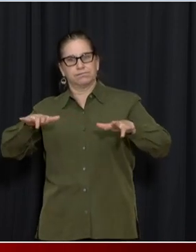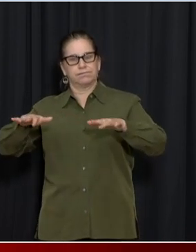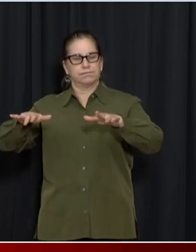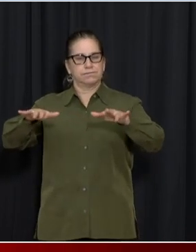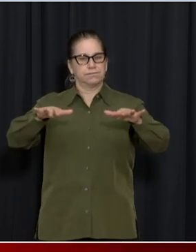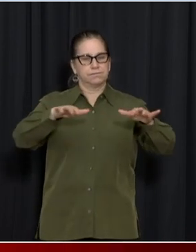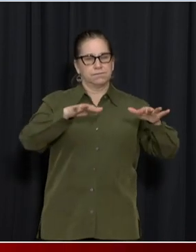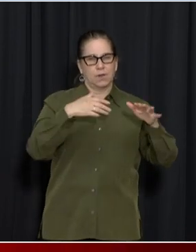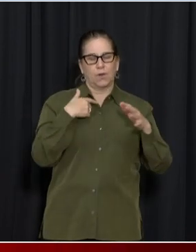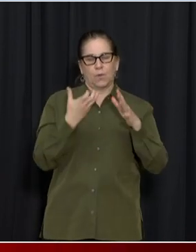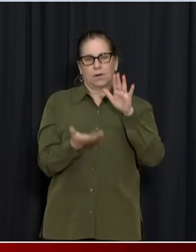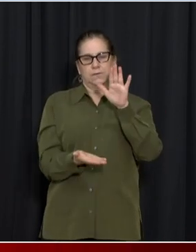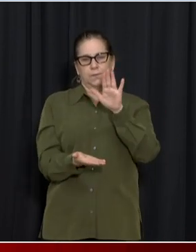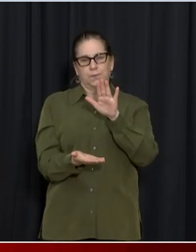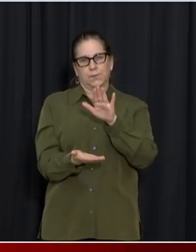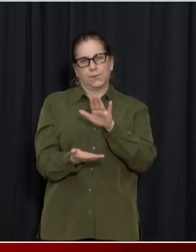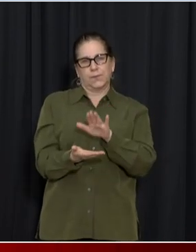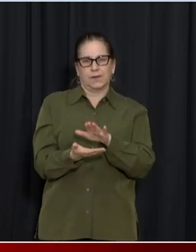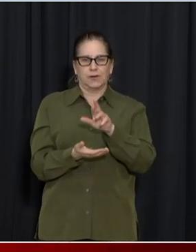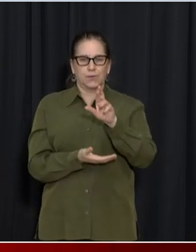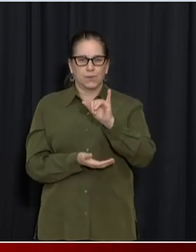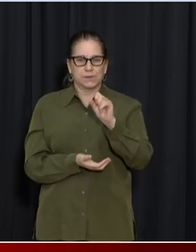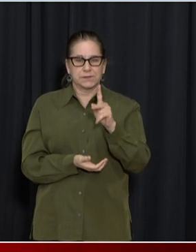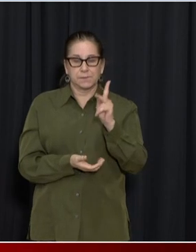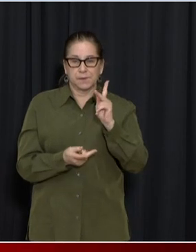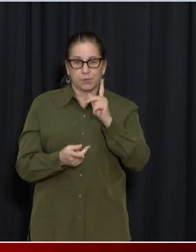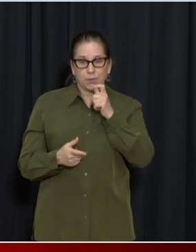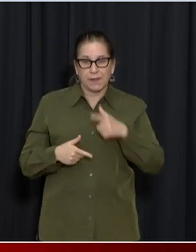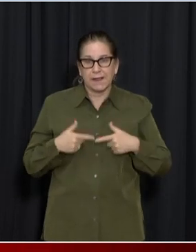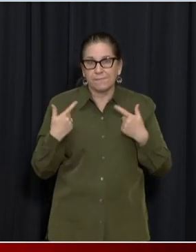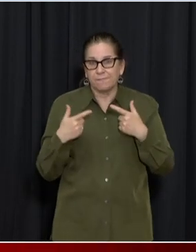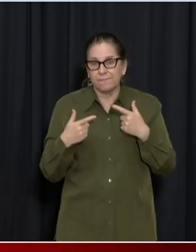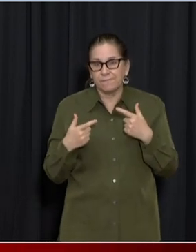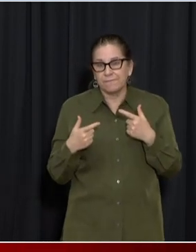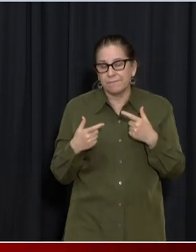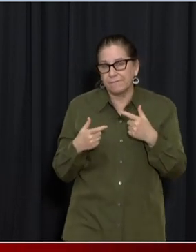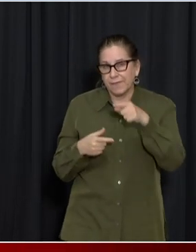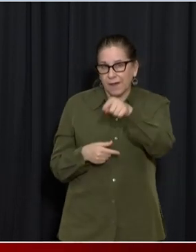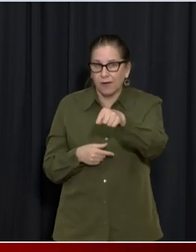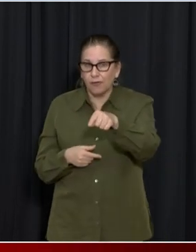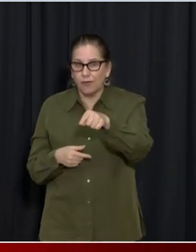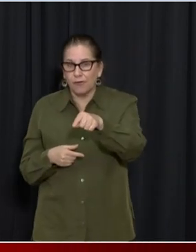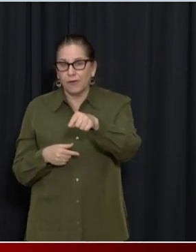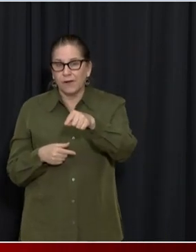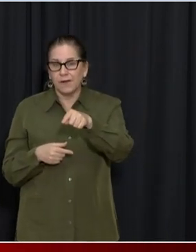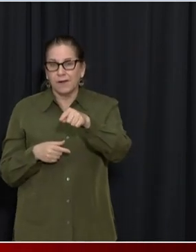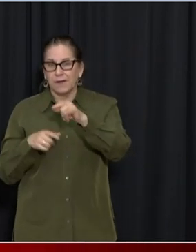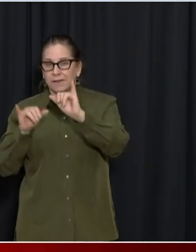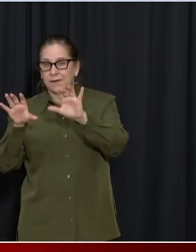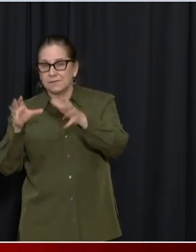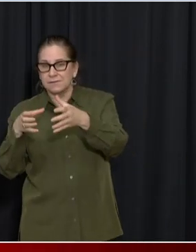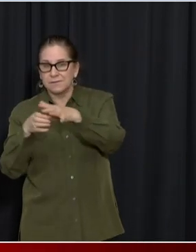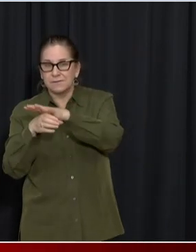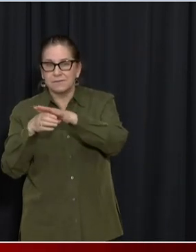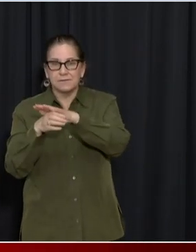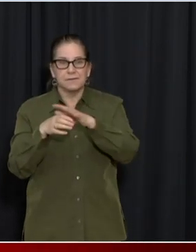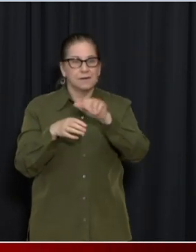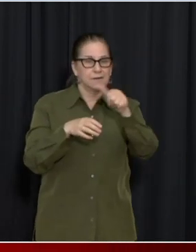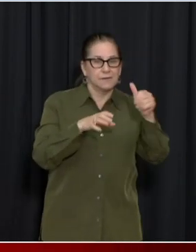to individuals who are in the community at large. So the processes for reducing transmission would be